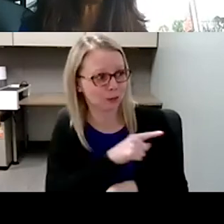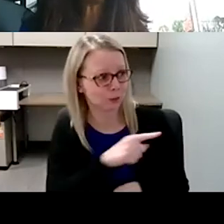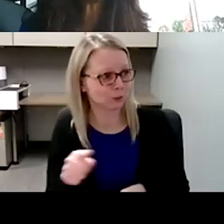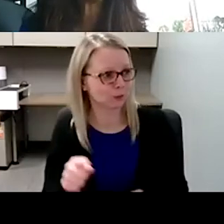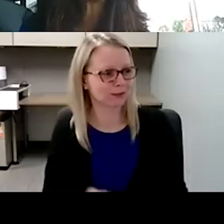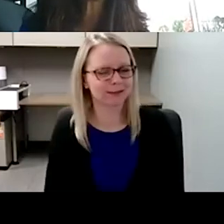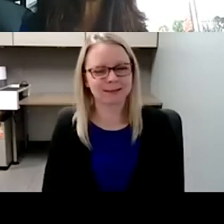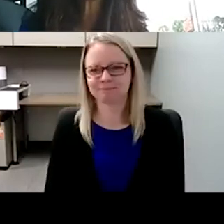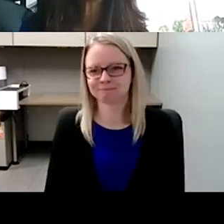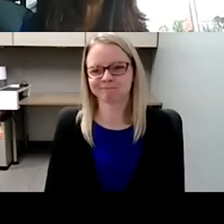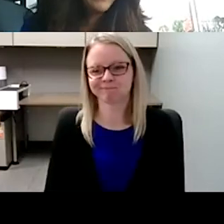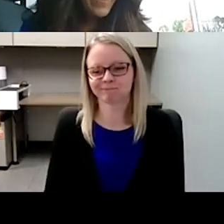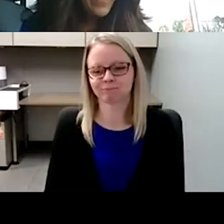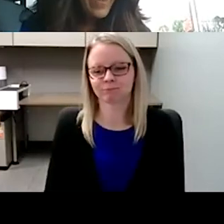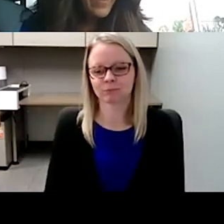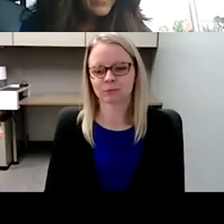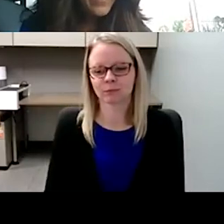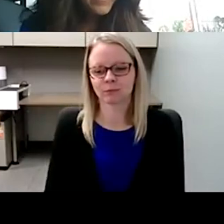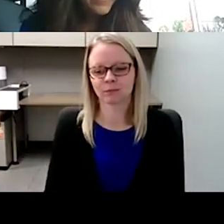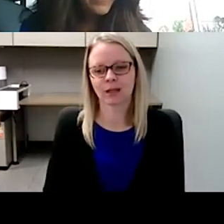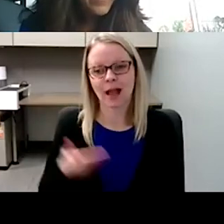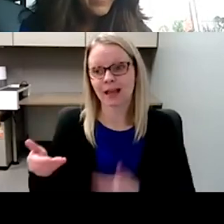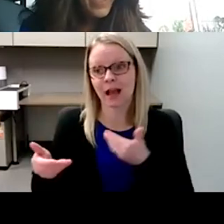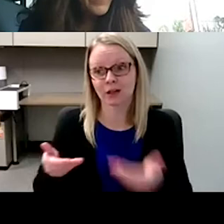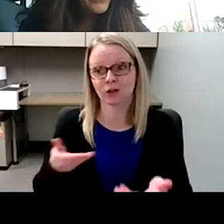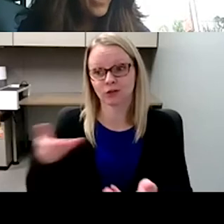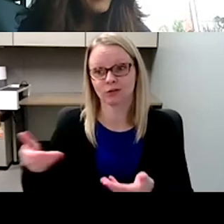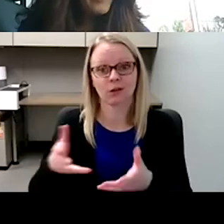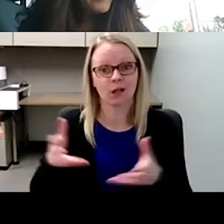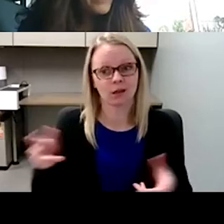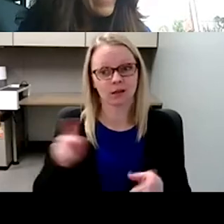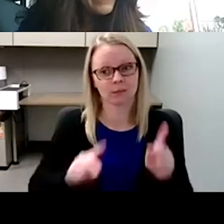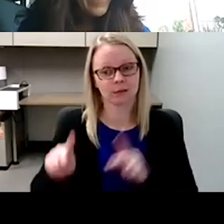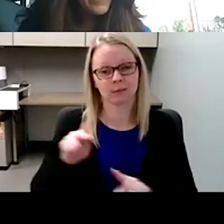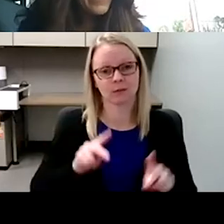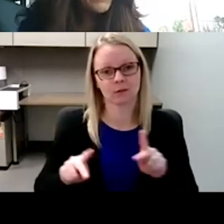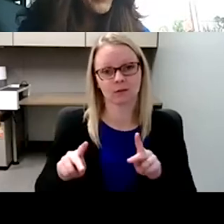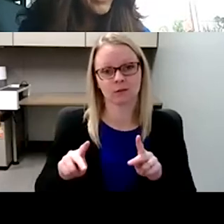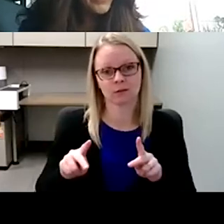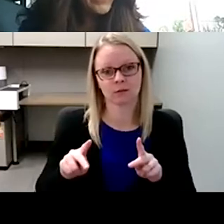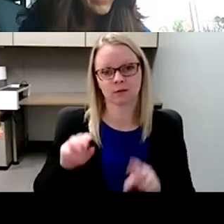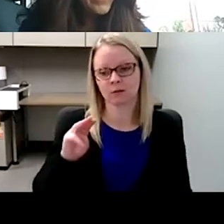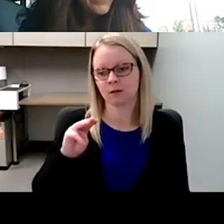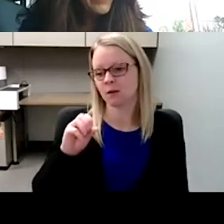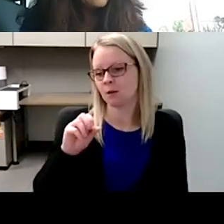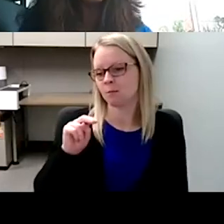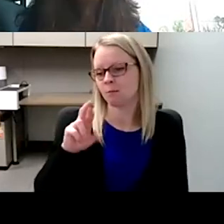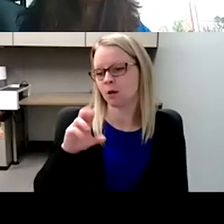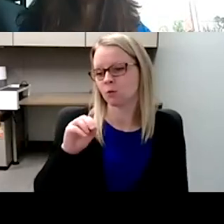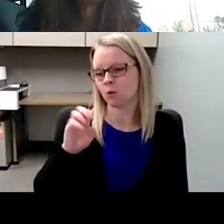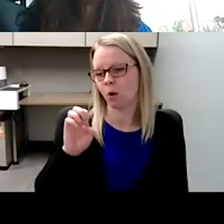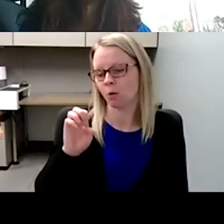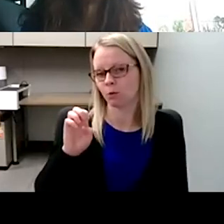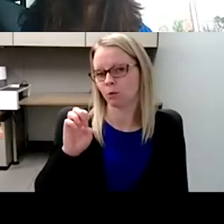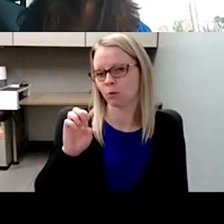I've hired a lot of people too. And at Monro, mainly in industry, I